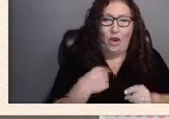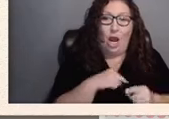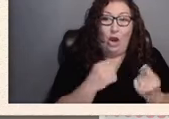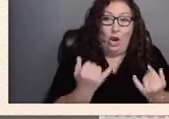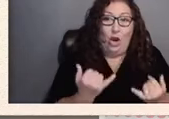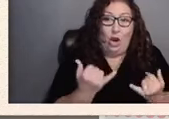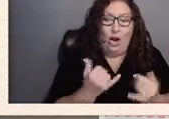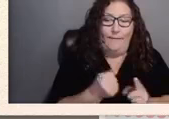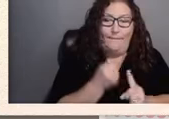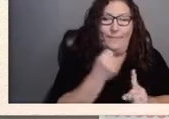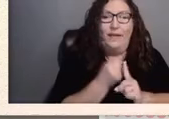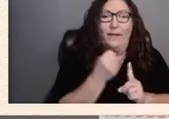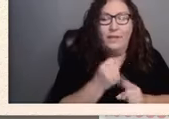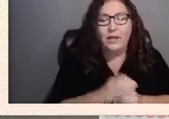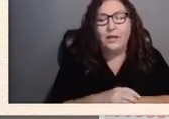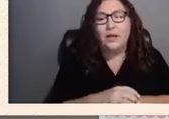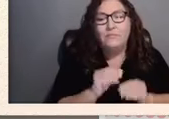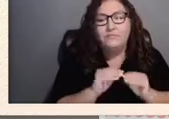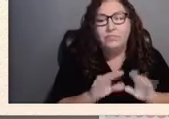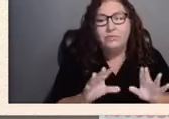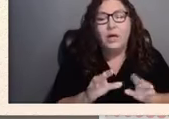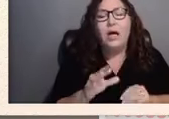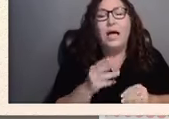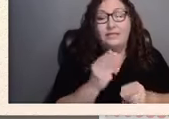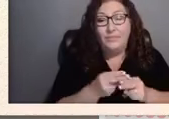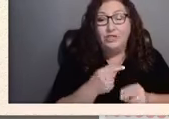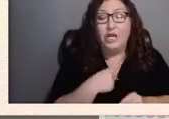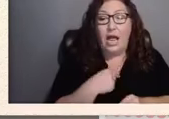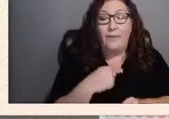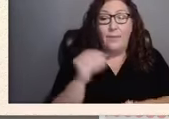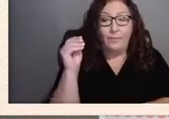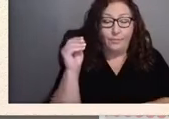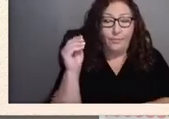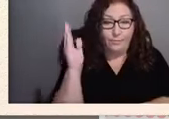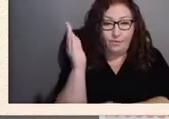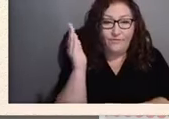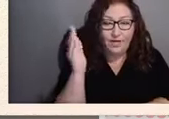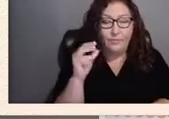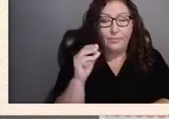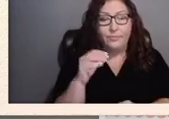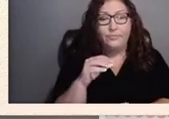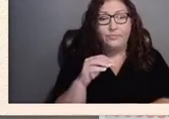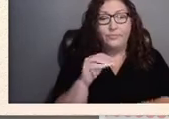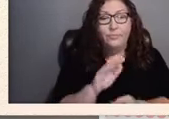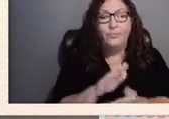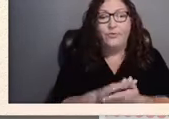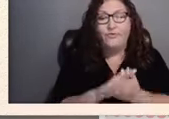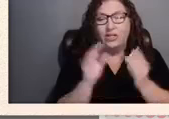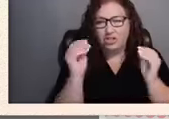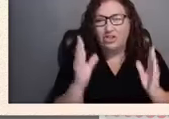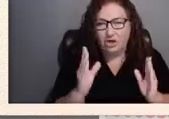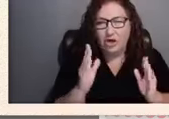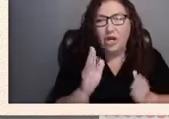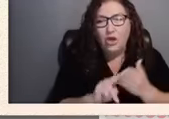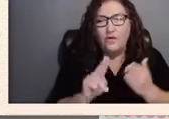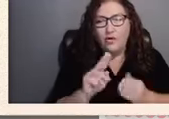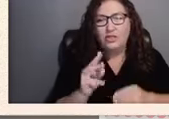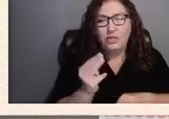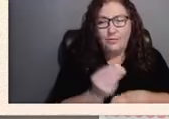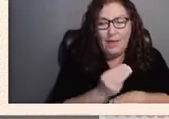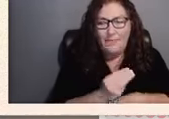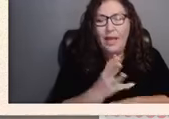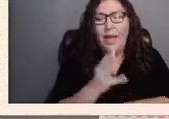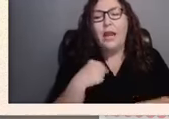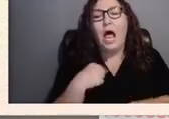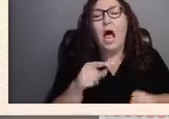pandemic. As mentioned, I am a professor and the assistant chair of the Department of Psychology here at the University of Miami. And I also direct